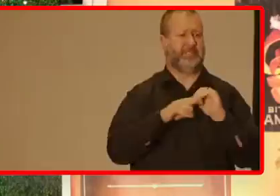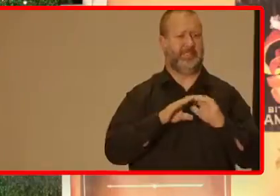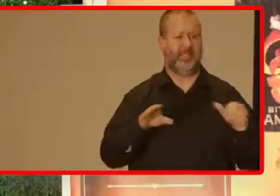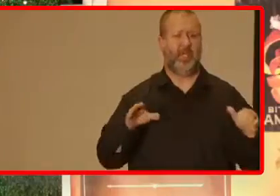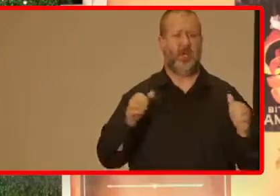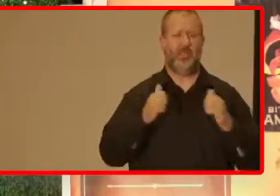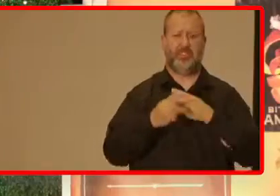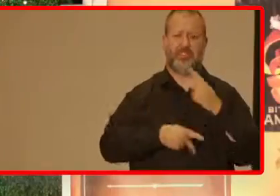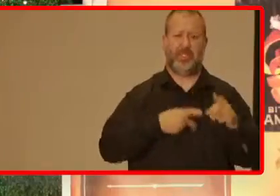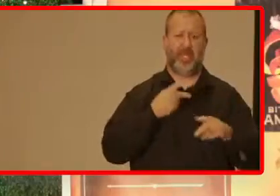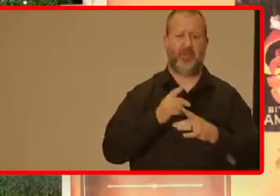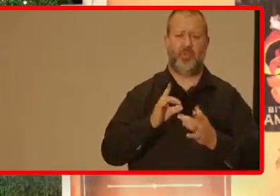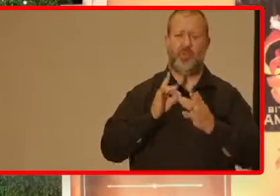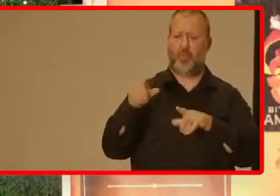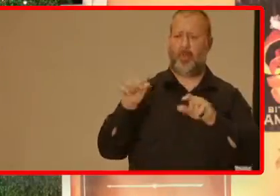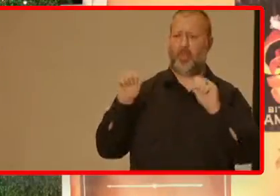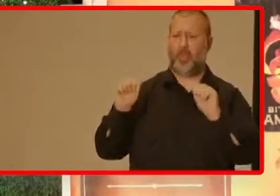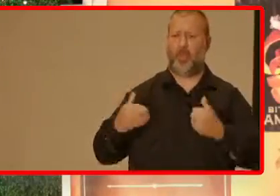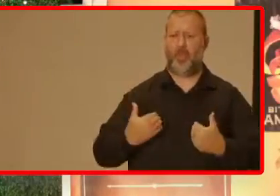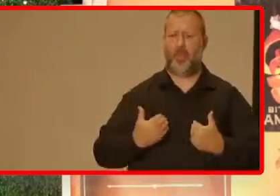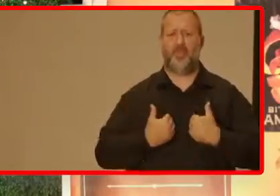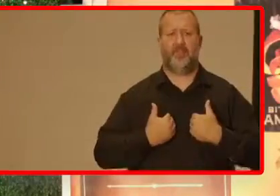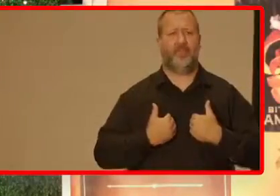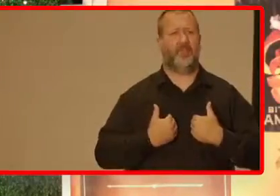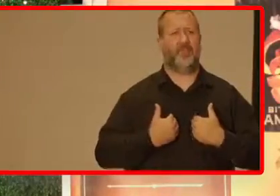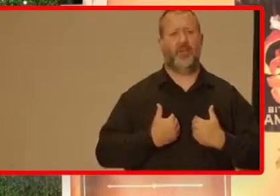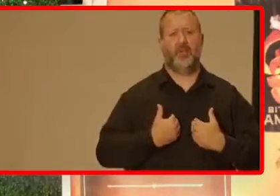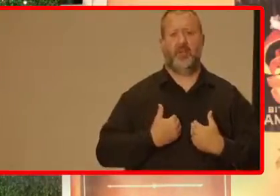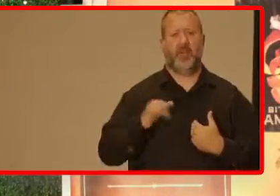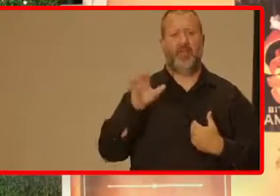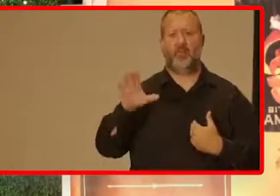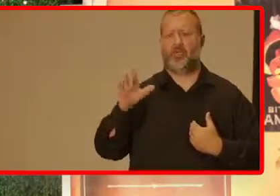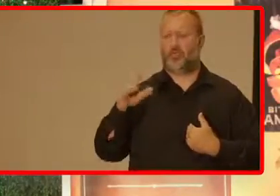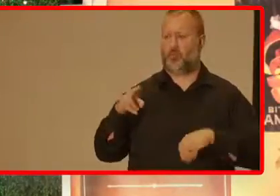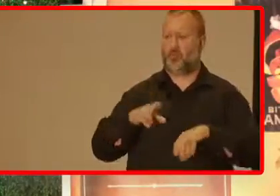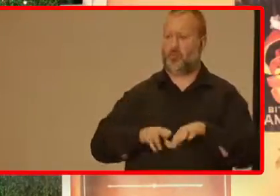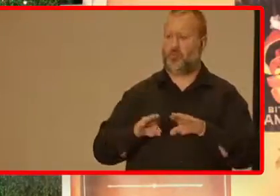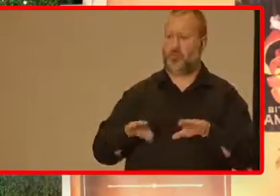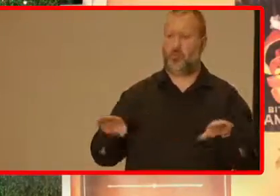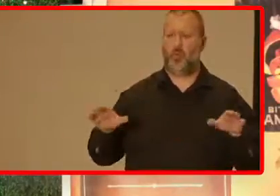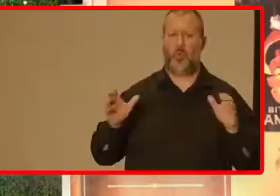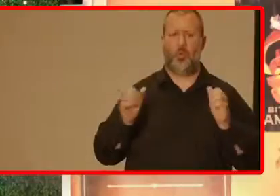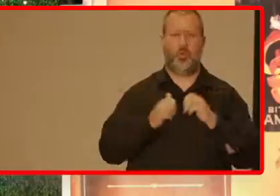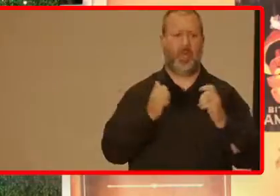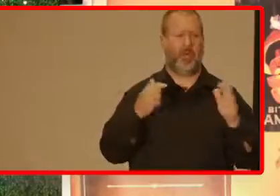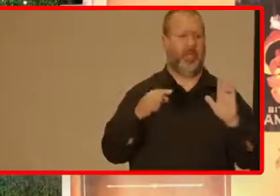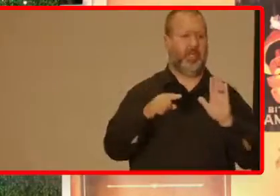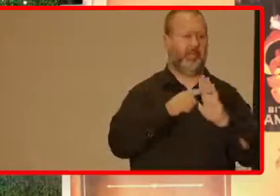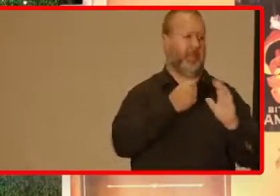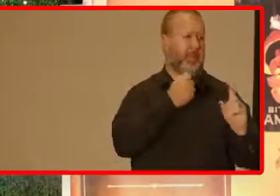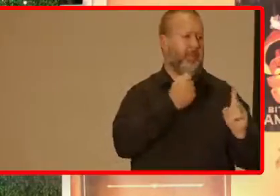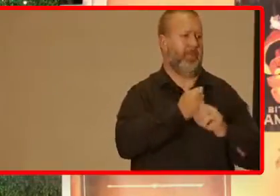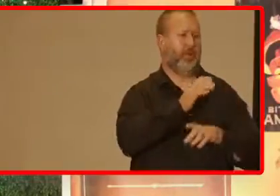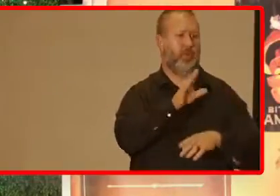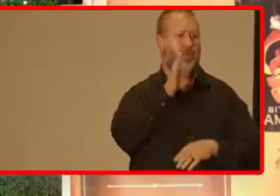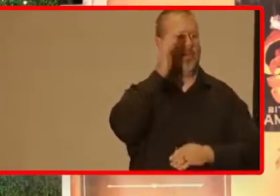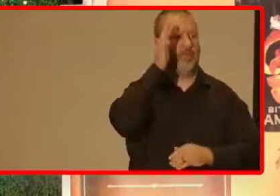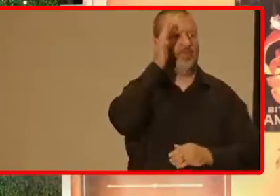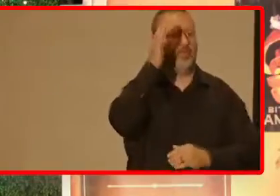with some type of unique ability like it was for their typical child without negatively impacting their